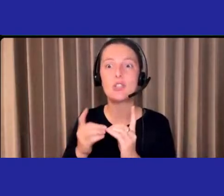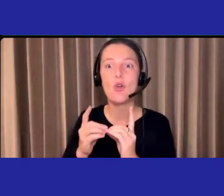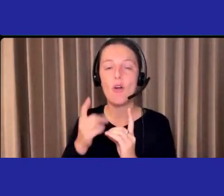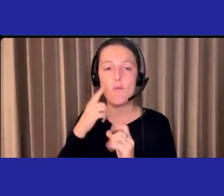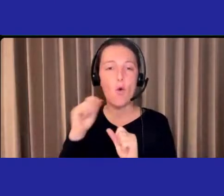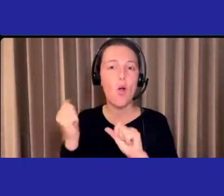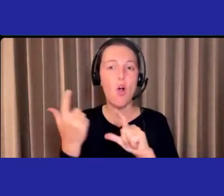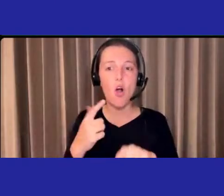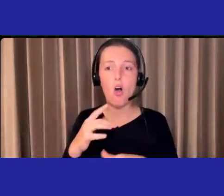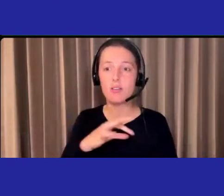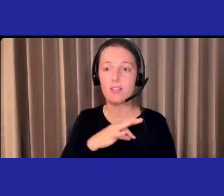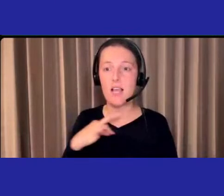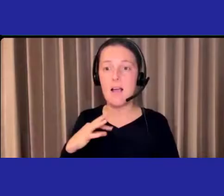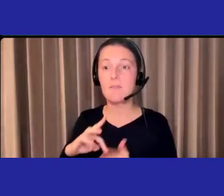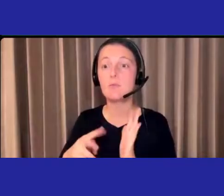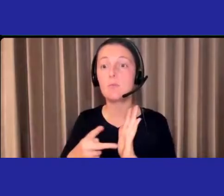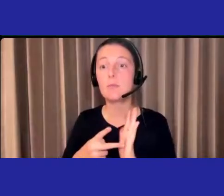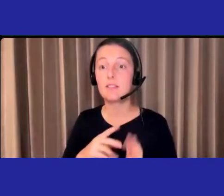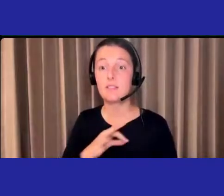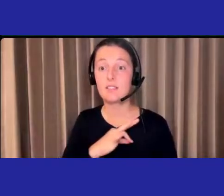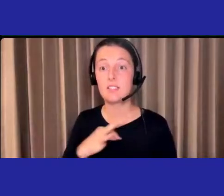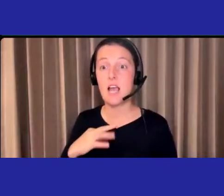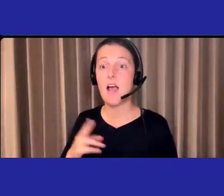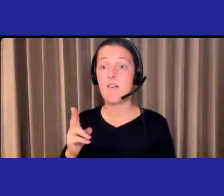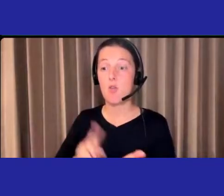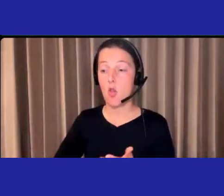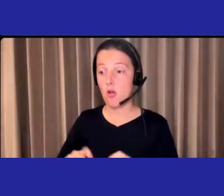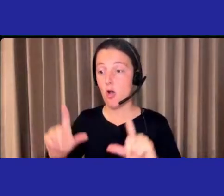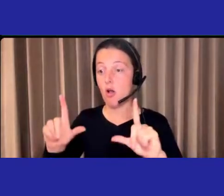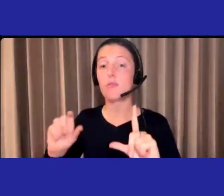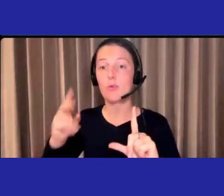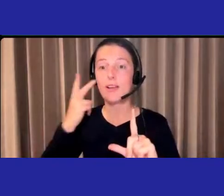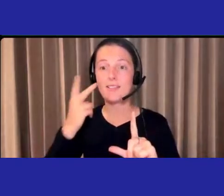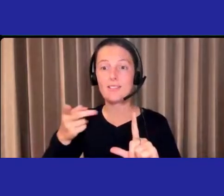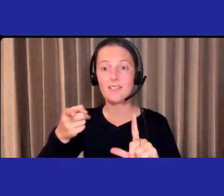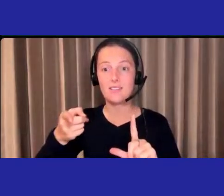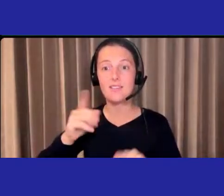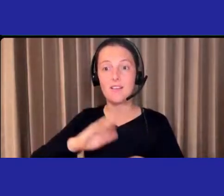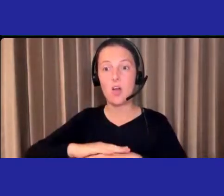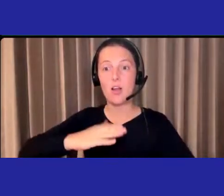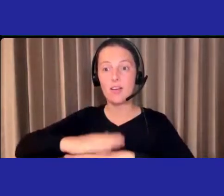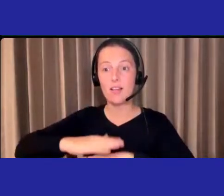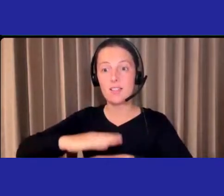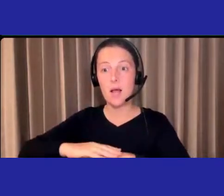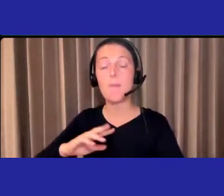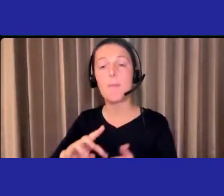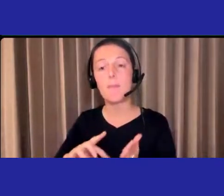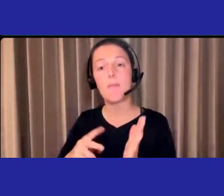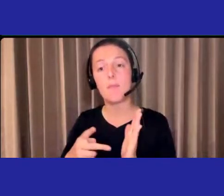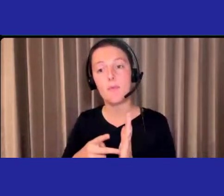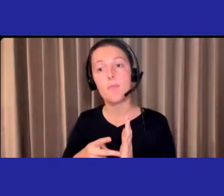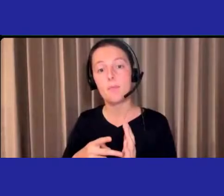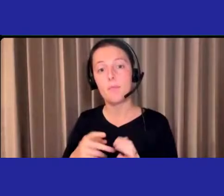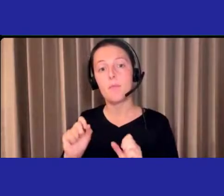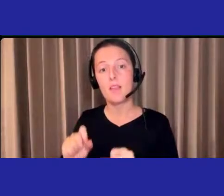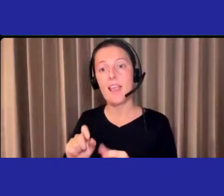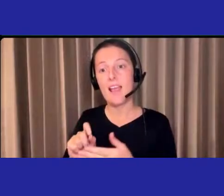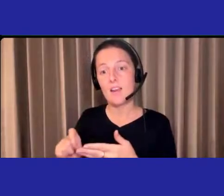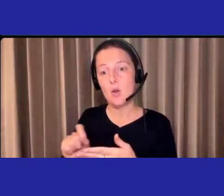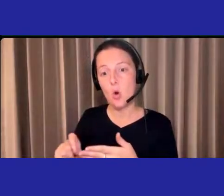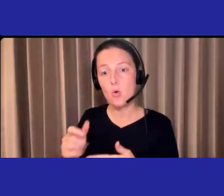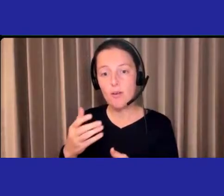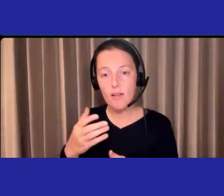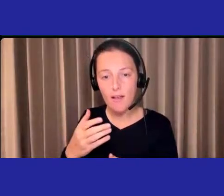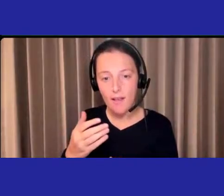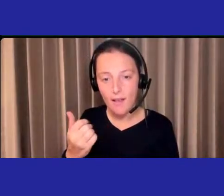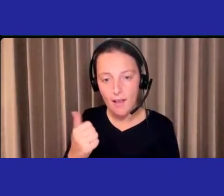their desktops, and they're able to note any information that they want to note on their actual calendars. Very nice. Very nice. Very